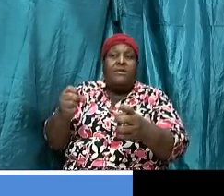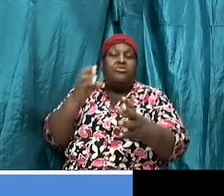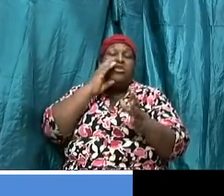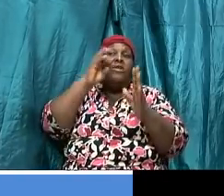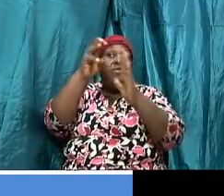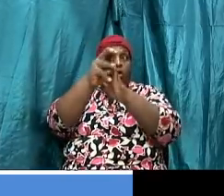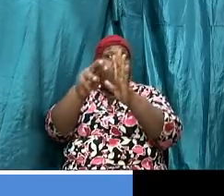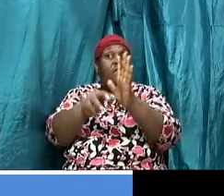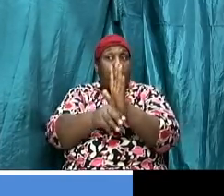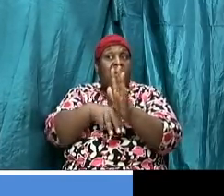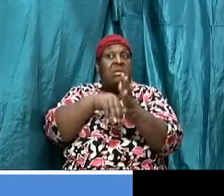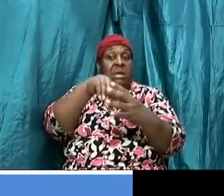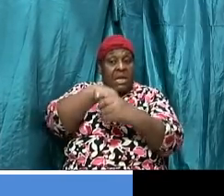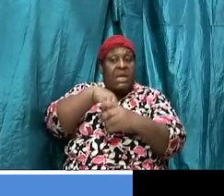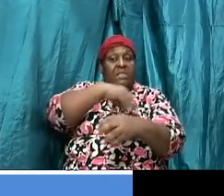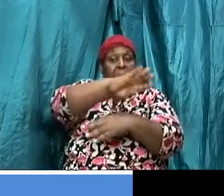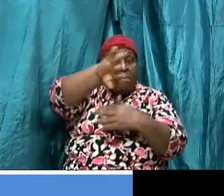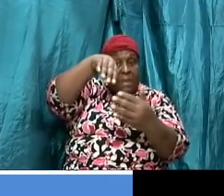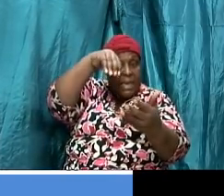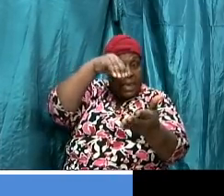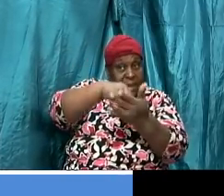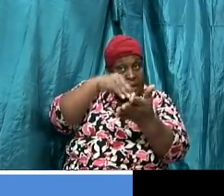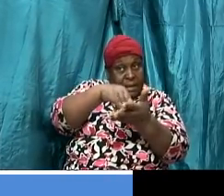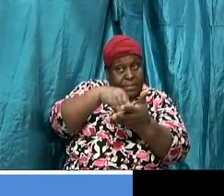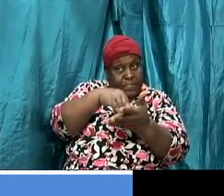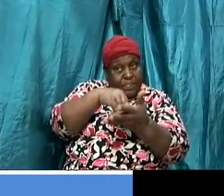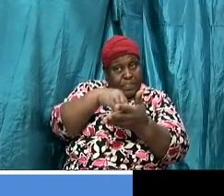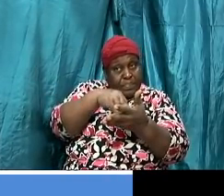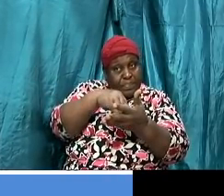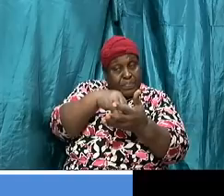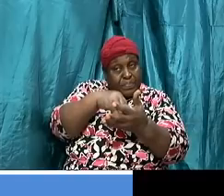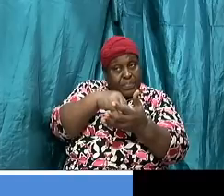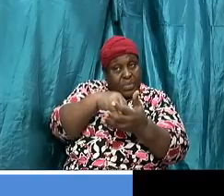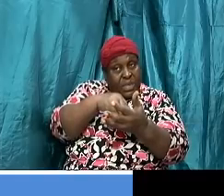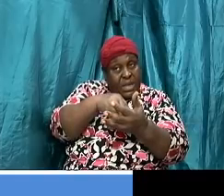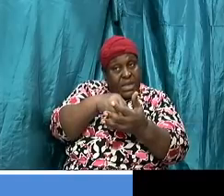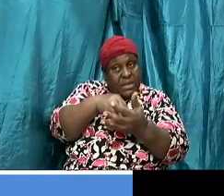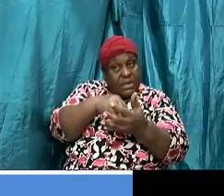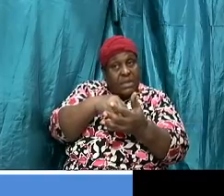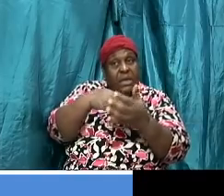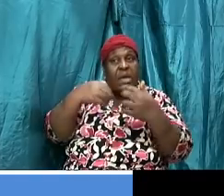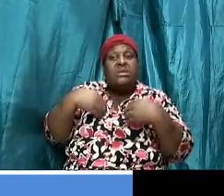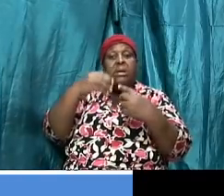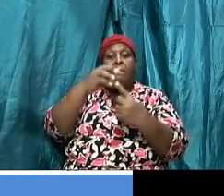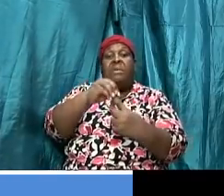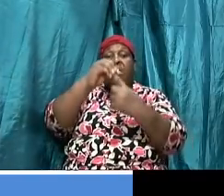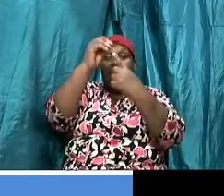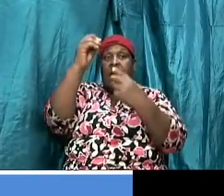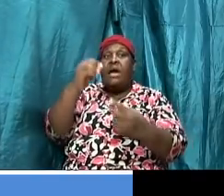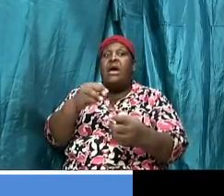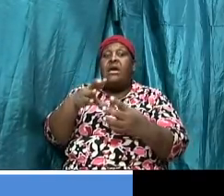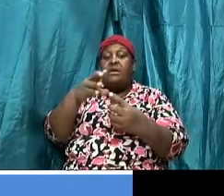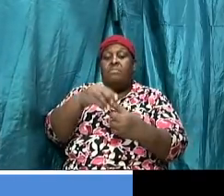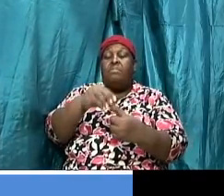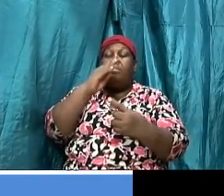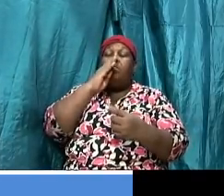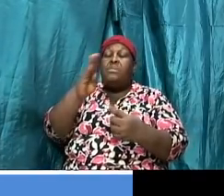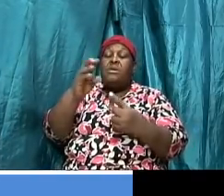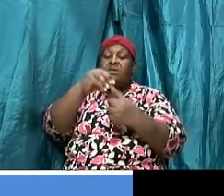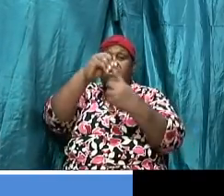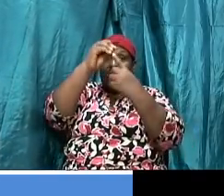So the sign was between God and Israel, and it had to be a special sign, something that was unique to